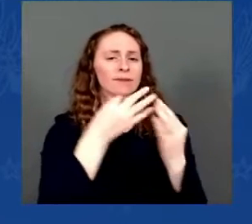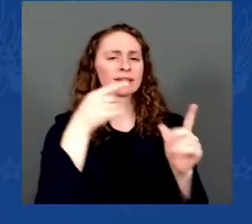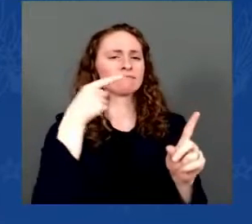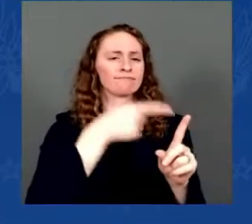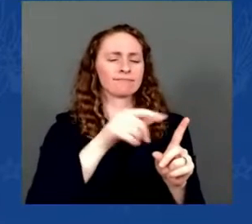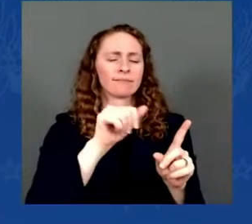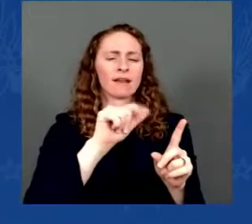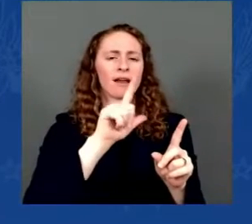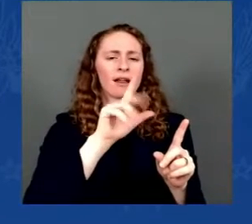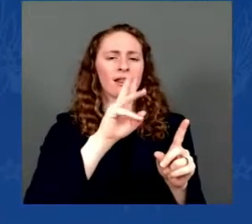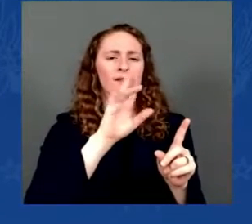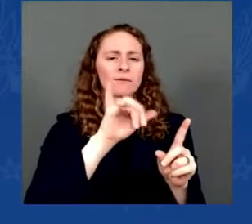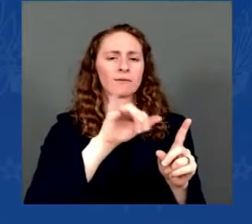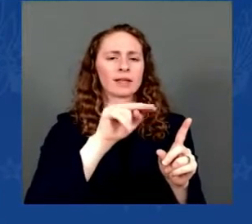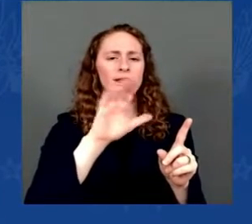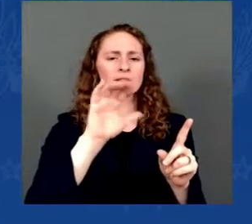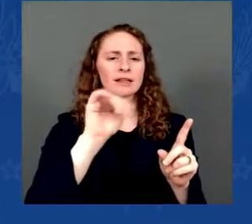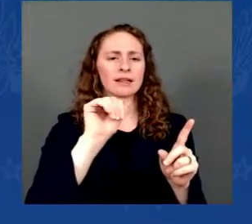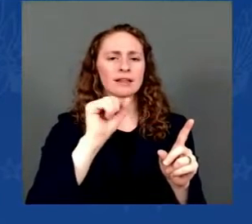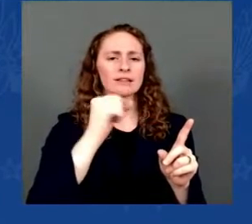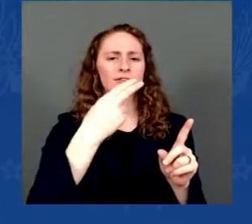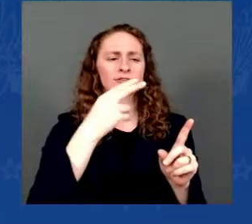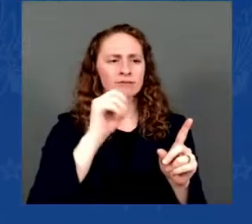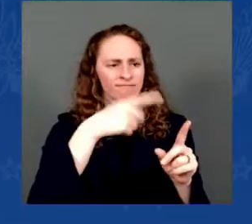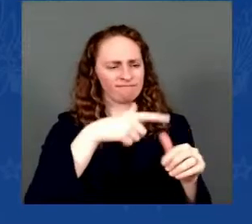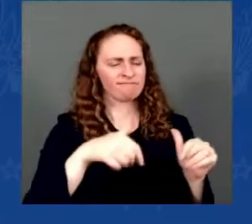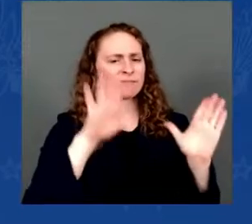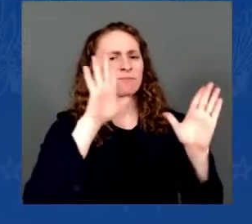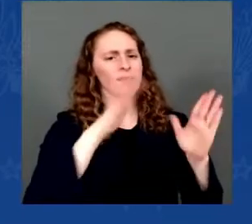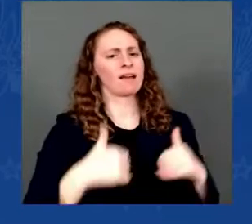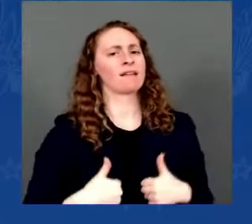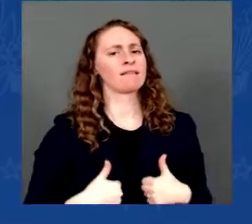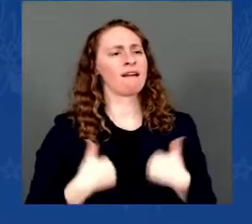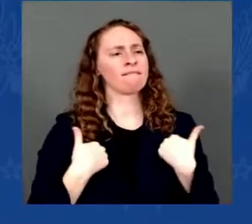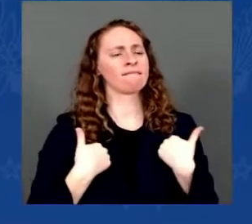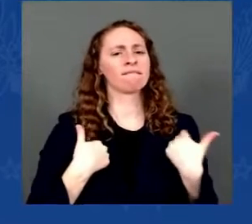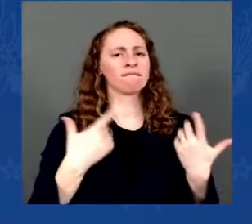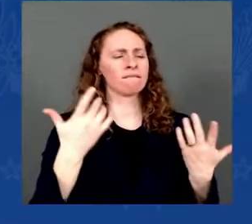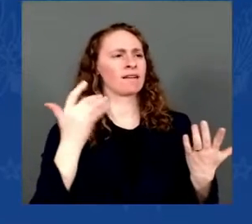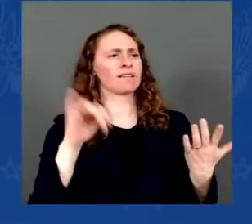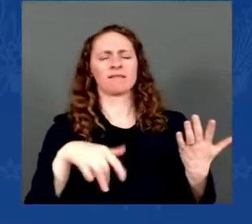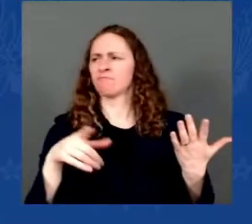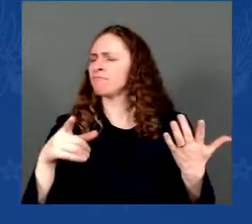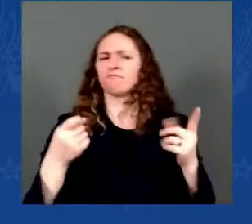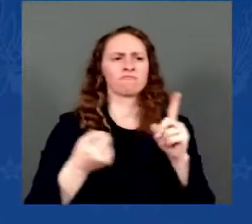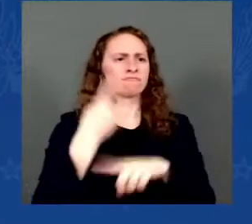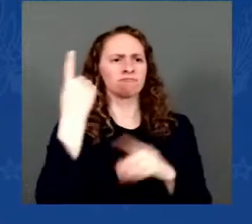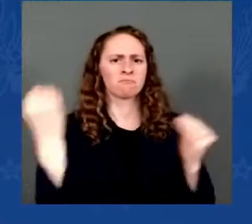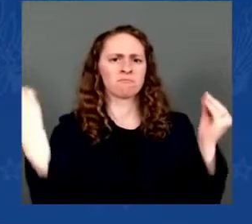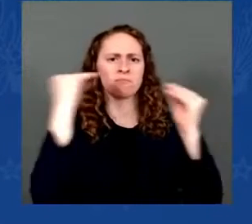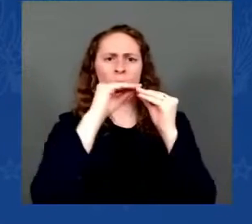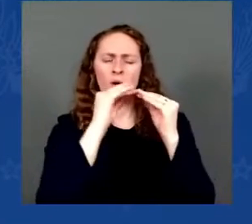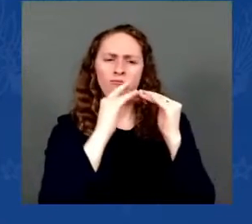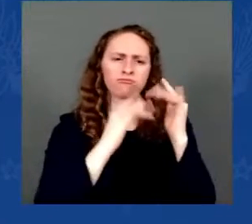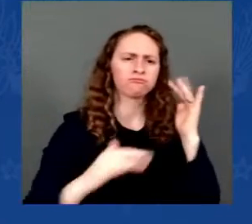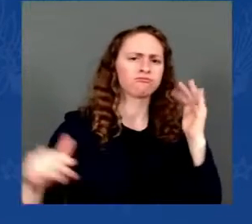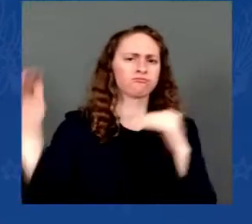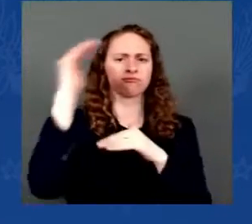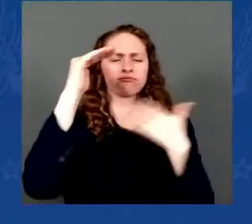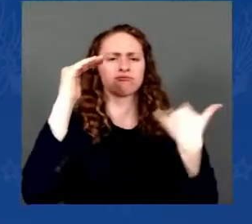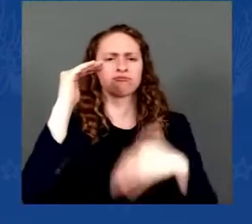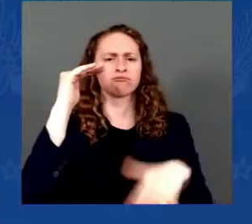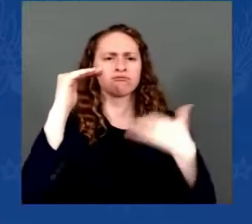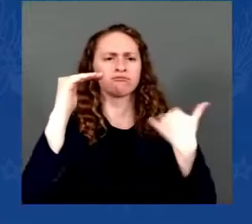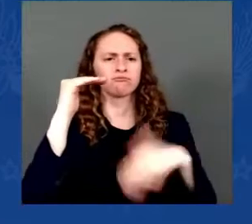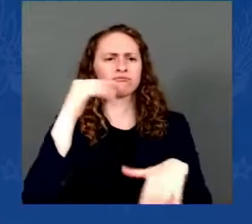life above and beyond the call of duty. Sergeant First Class Alwin C. Cash distinguished himself by acts of gallantry above and beyond the call of duty while